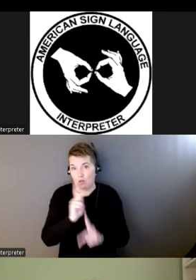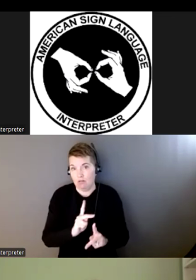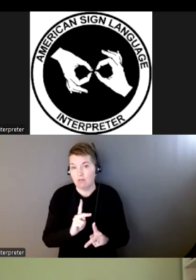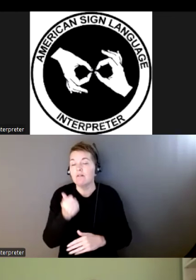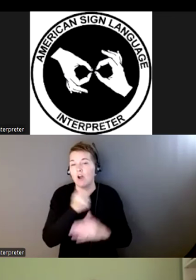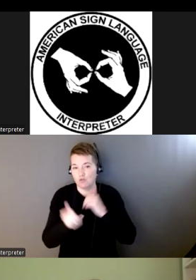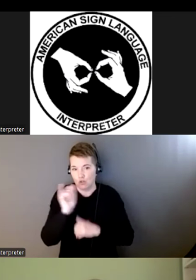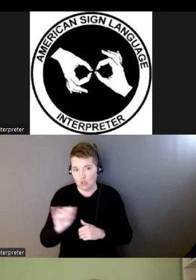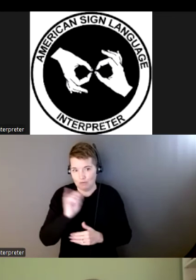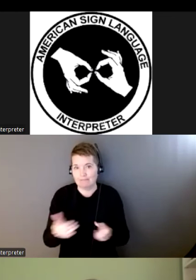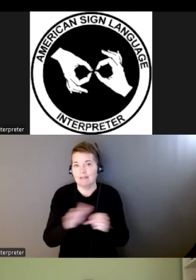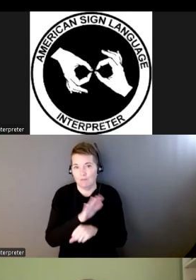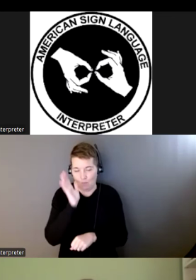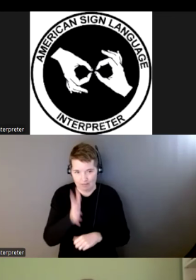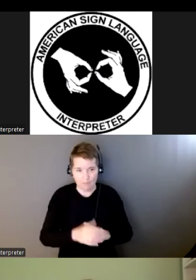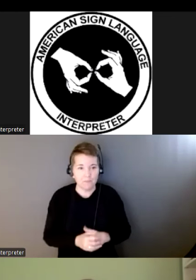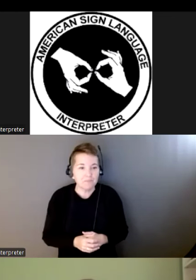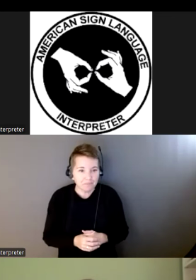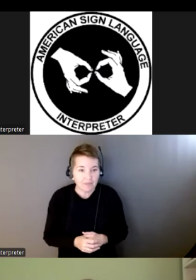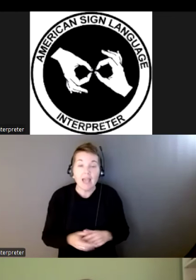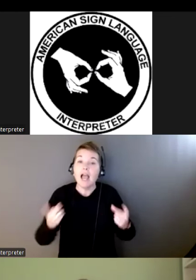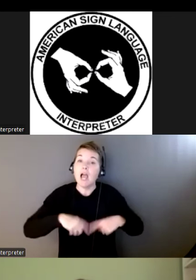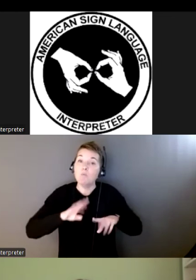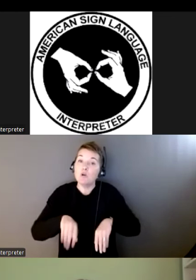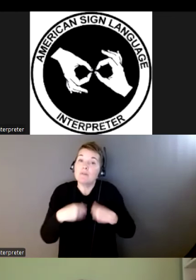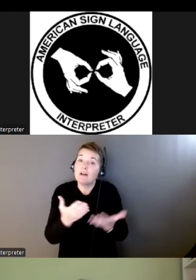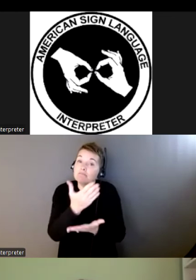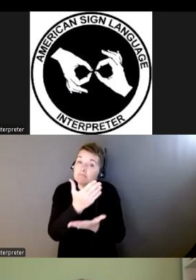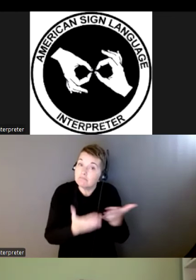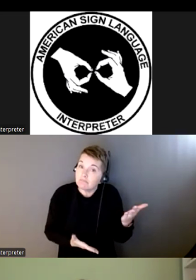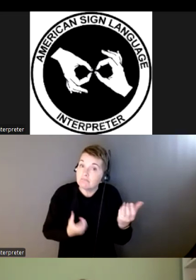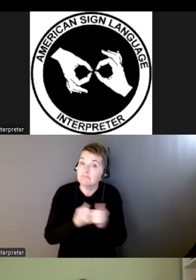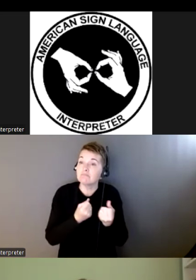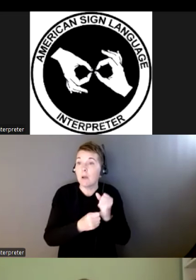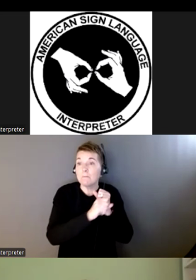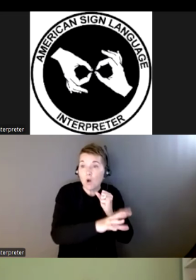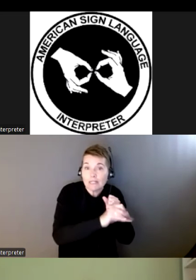you will also receive some support with marketing and promotion. And the last 2 points,